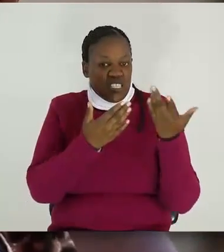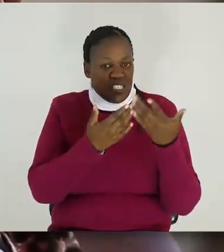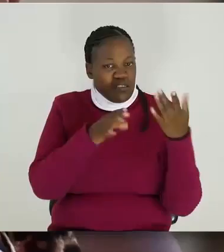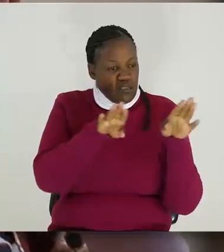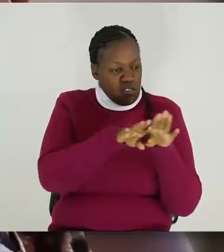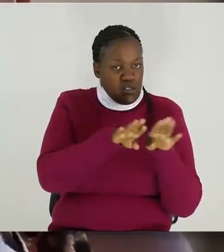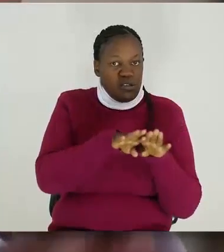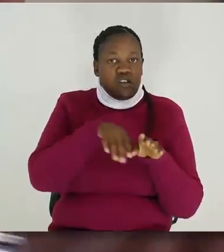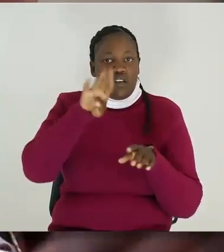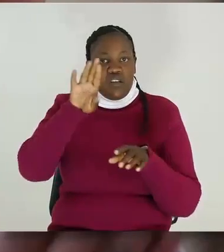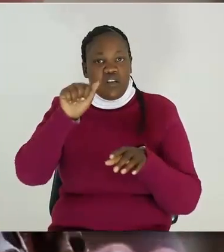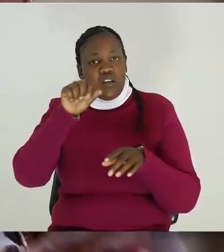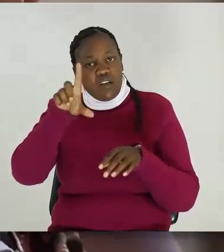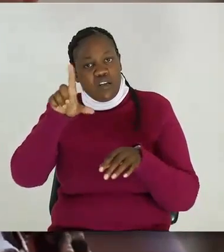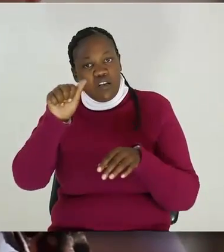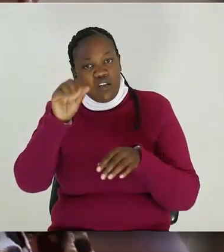name vertically, Nikki,